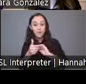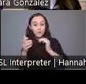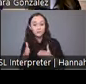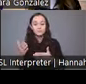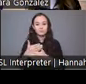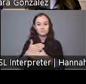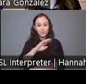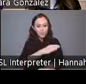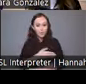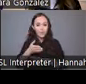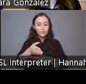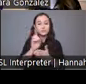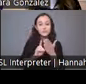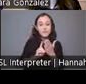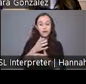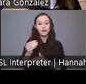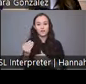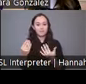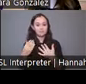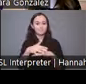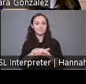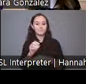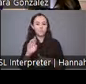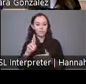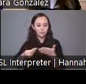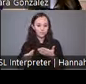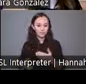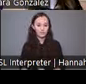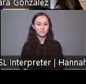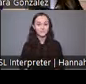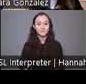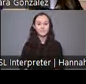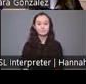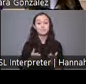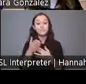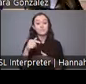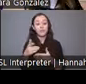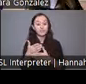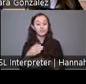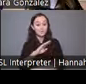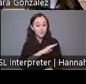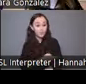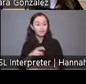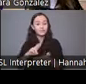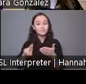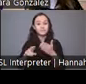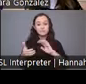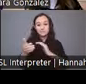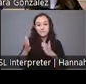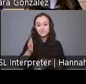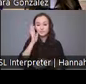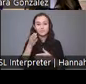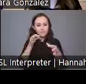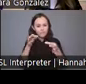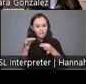design and implementation of research. It's through the shared authority that research partners define a process